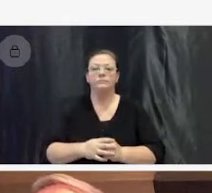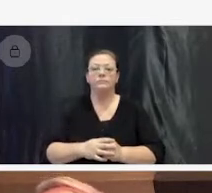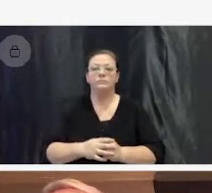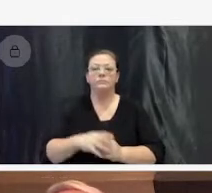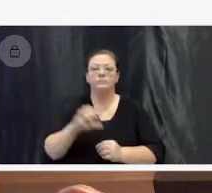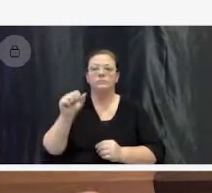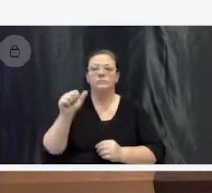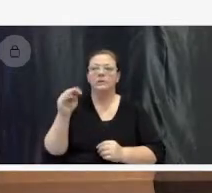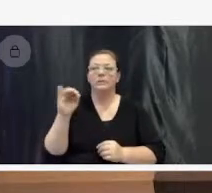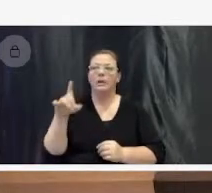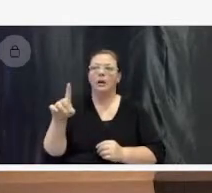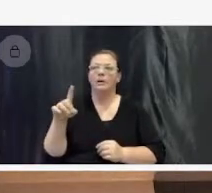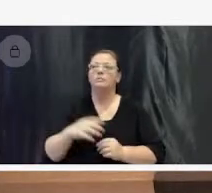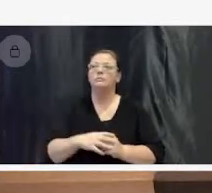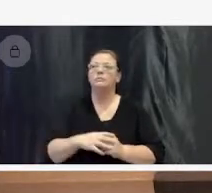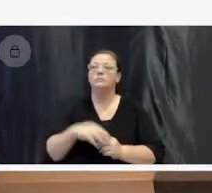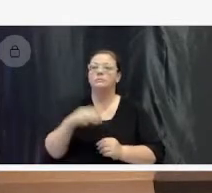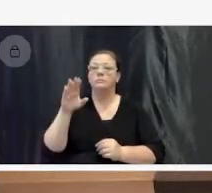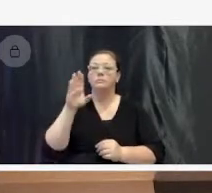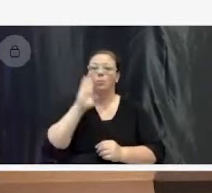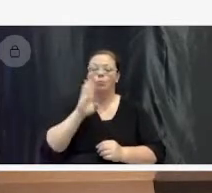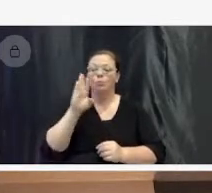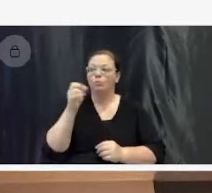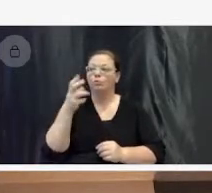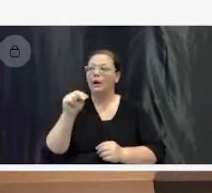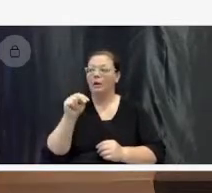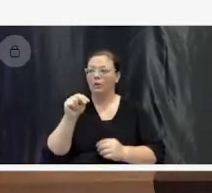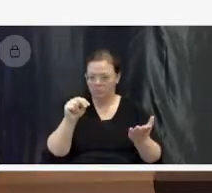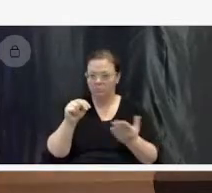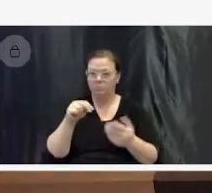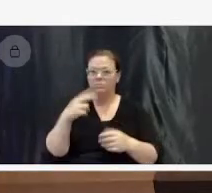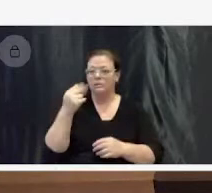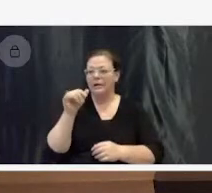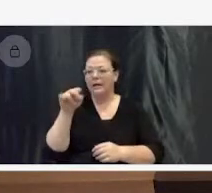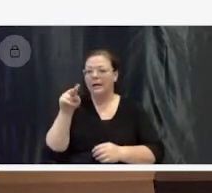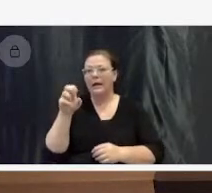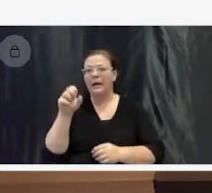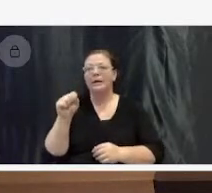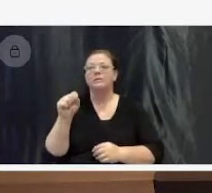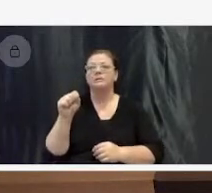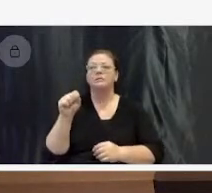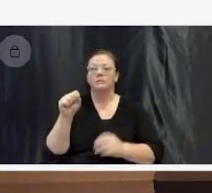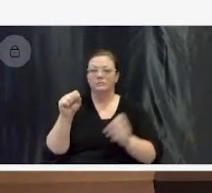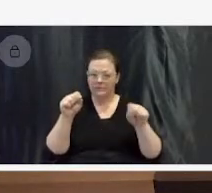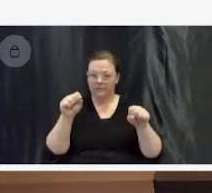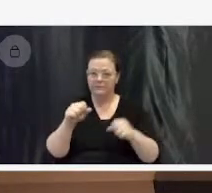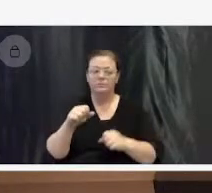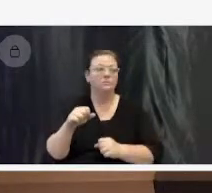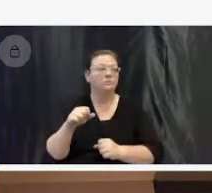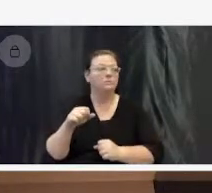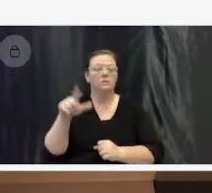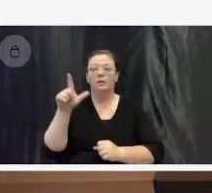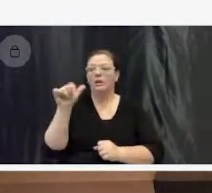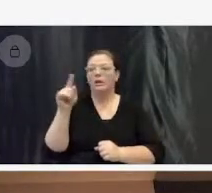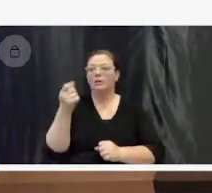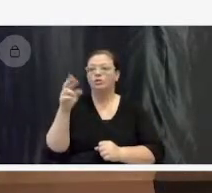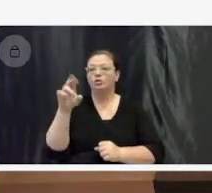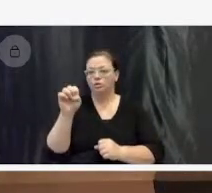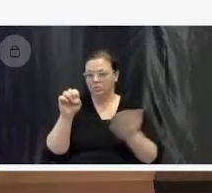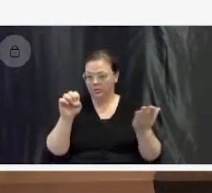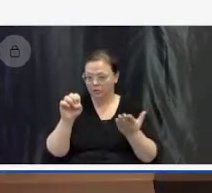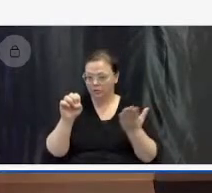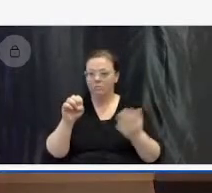Samad, Brown, Yes. Haynes, Yes. Latour,